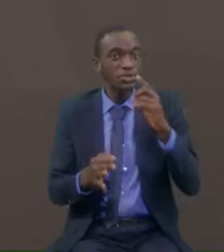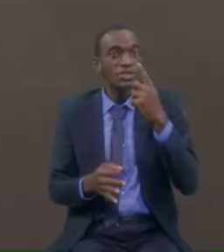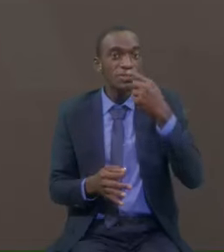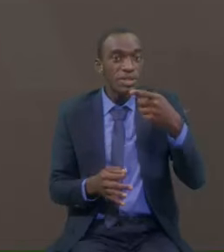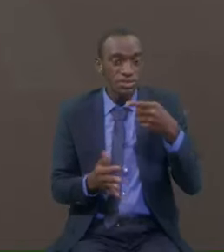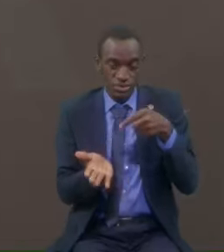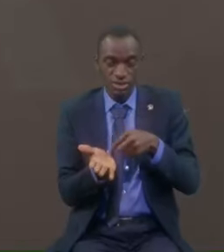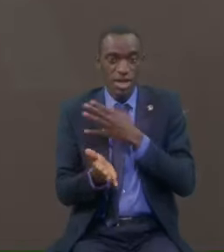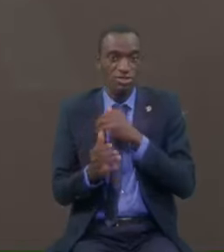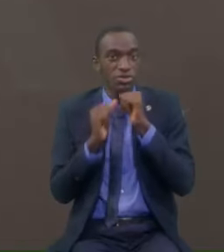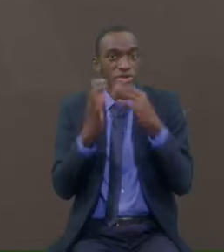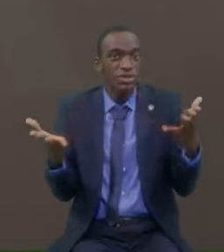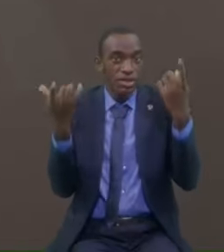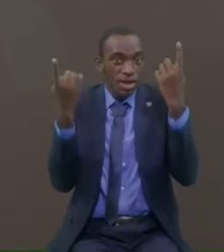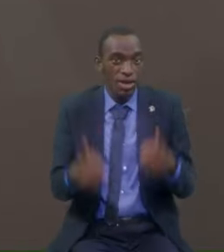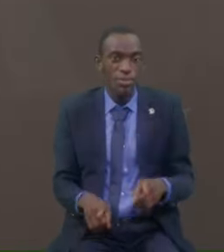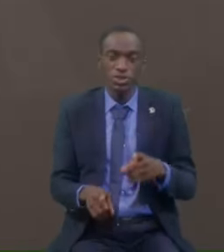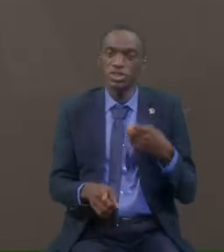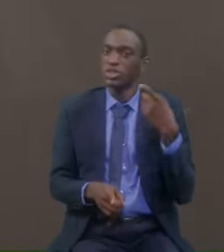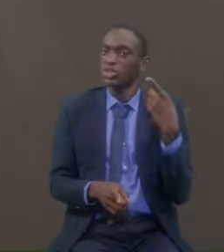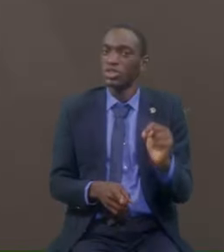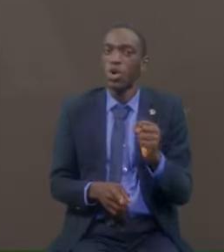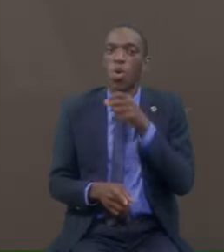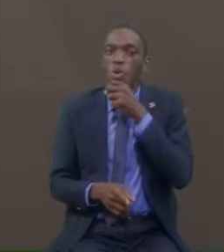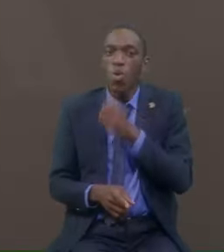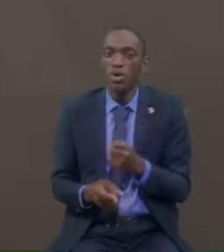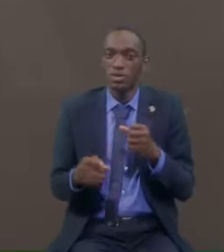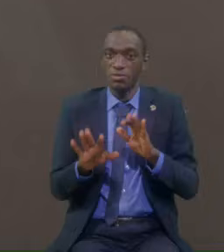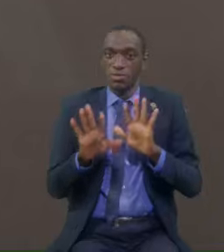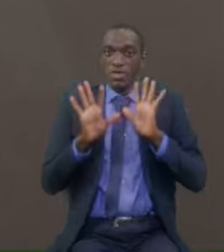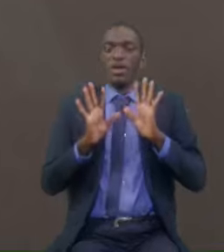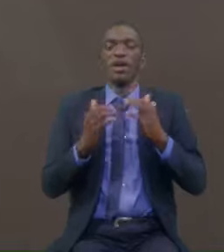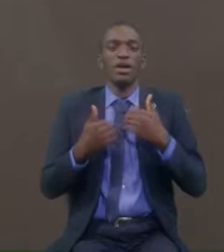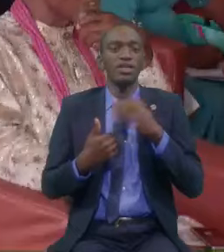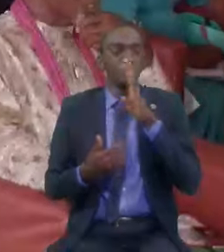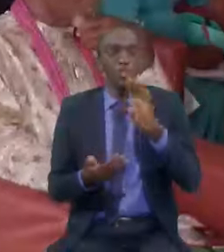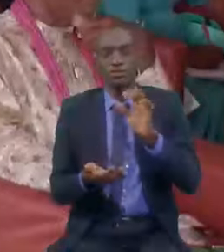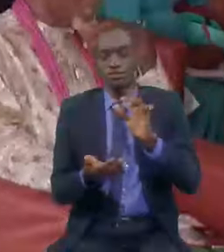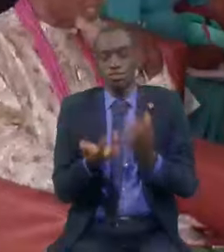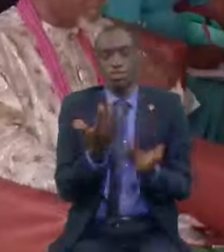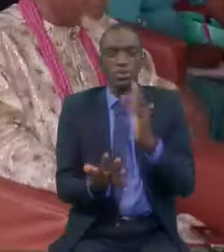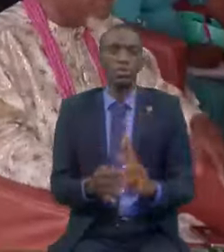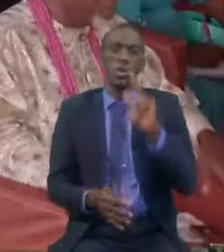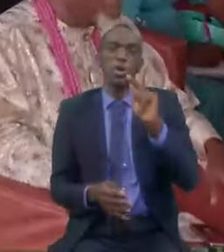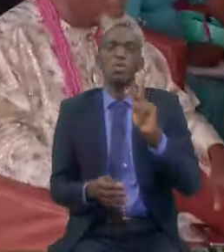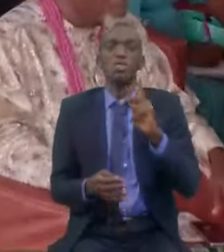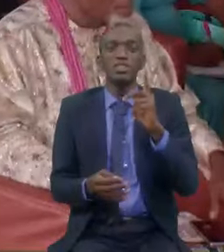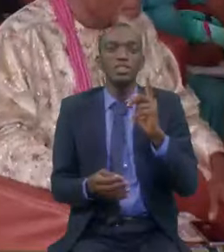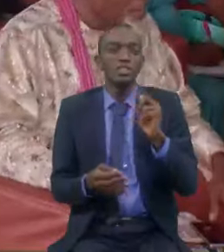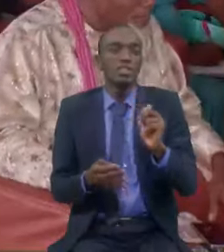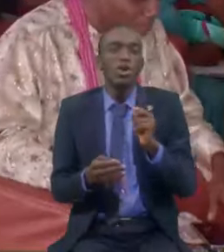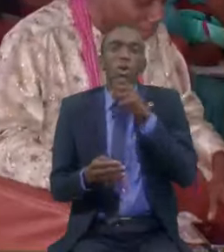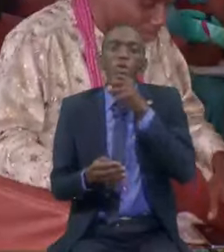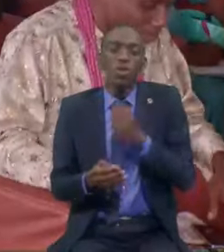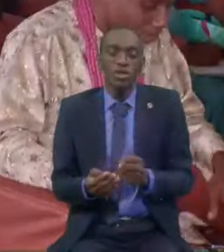up. The old fear will be burnt up in your life. The old